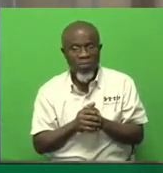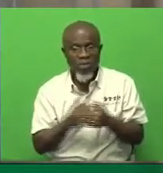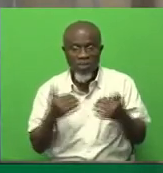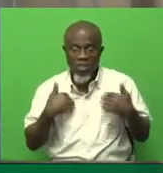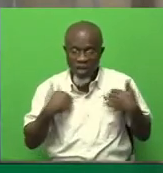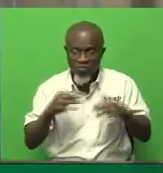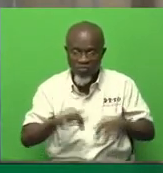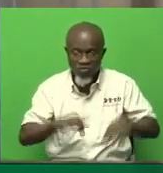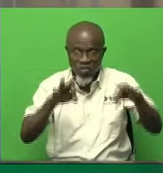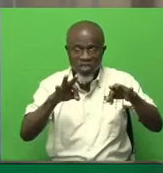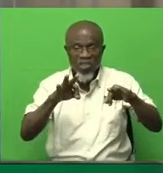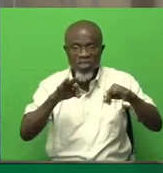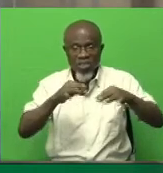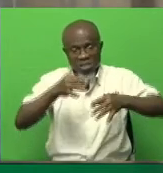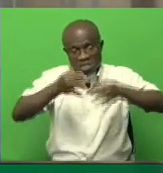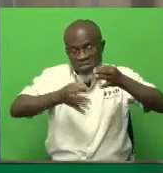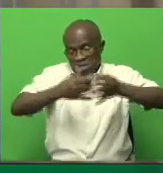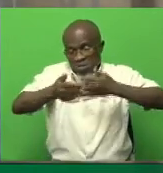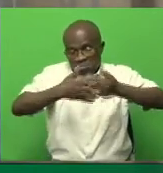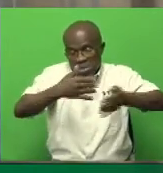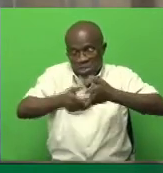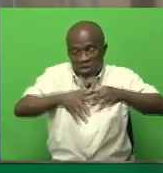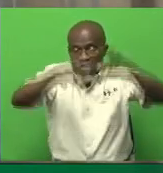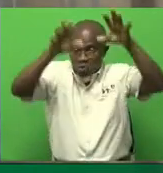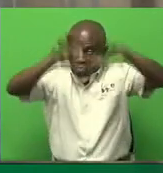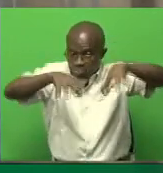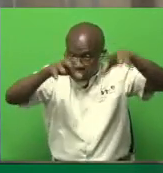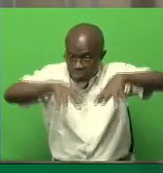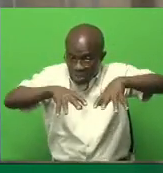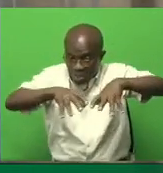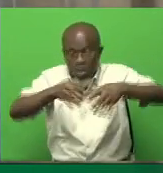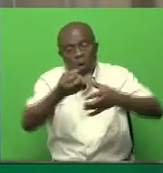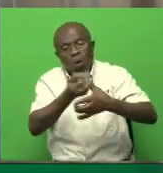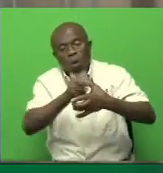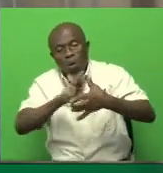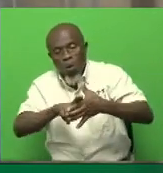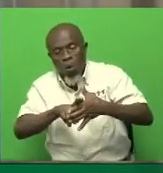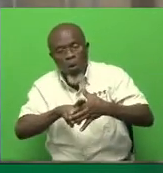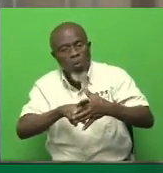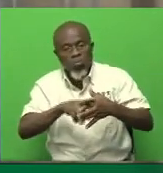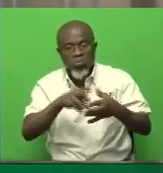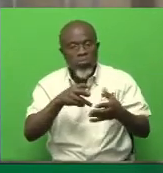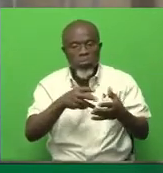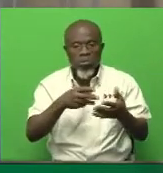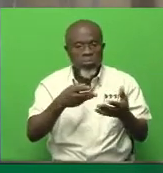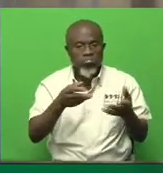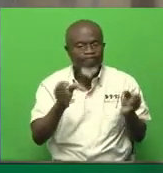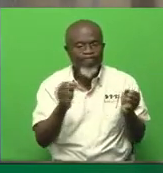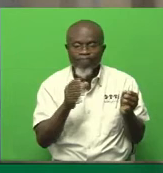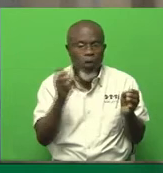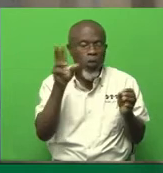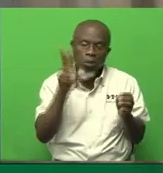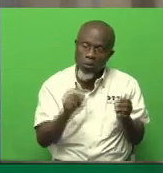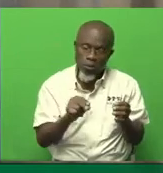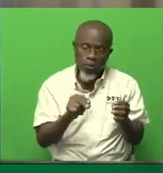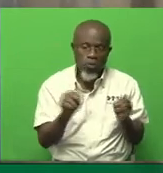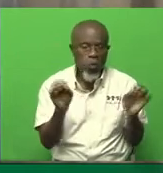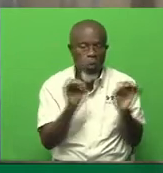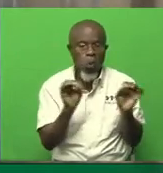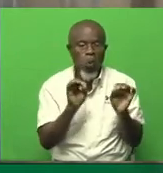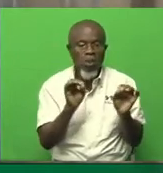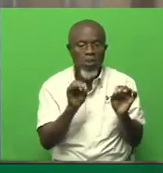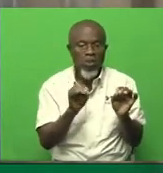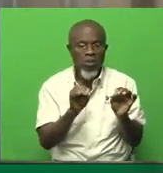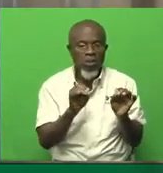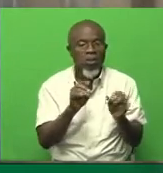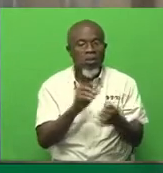whether rain is for a short period or a long period because of the failure of the minister of books and transport to deceive the rivers